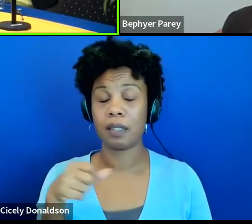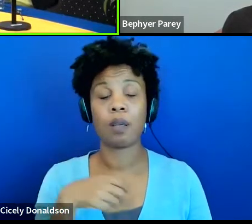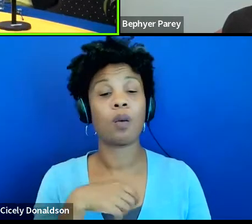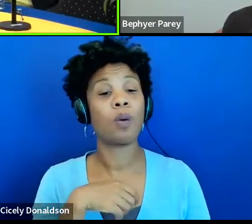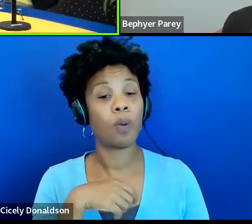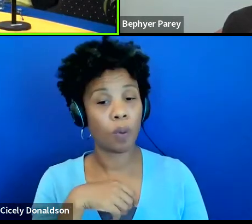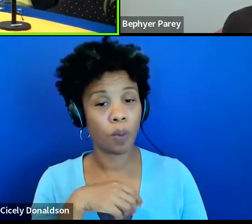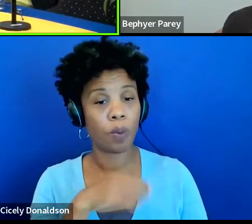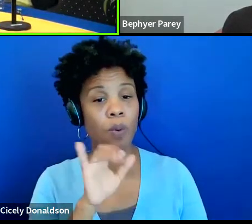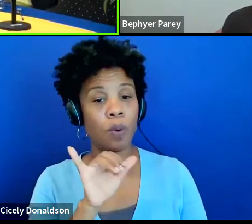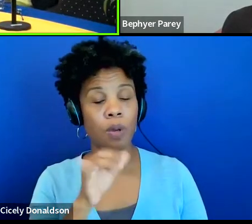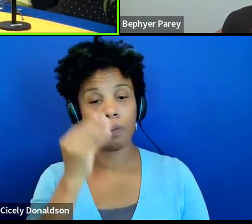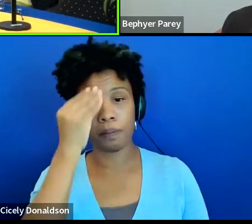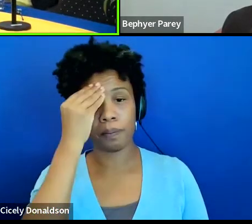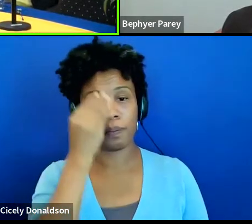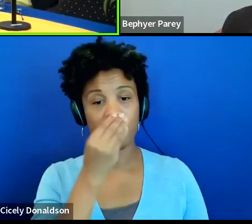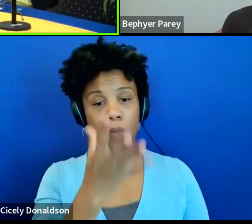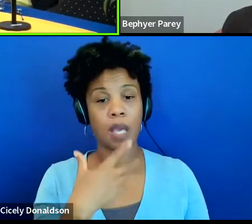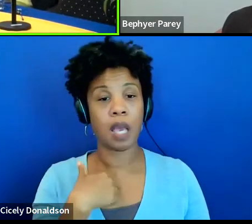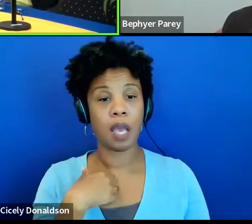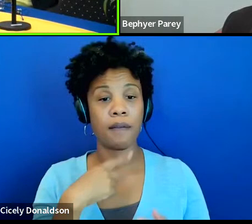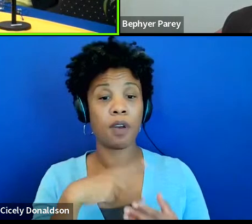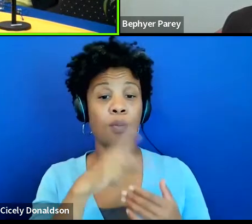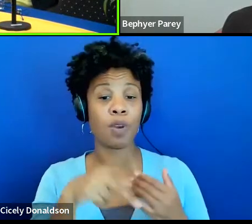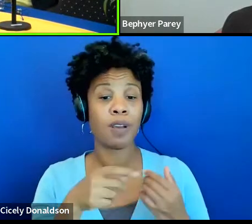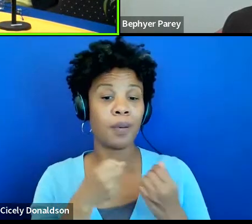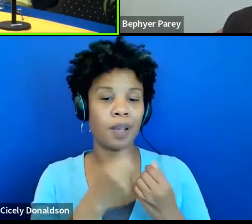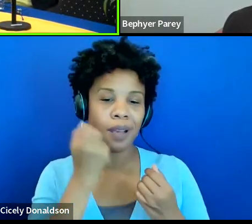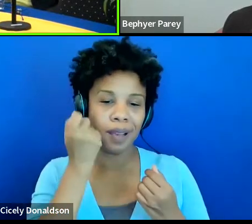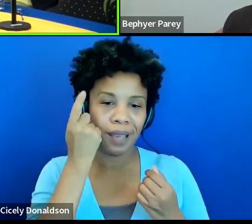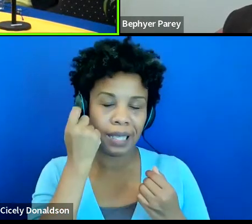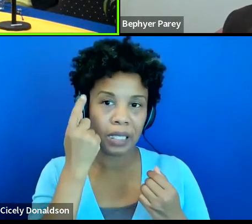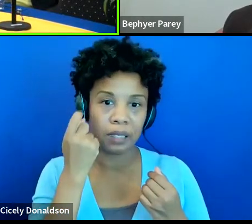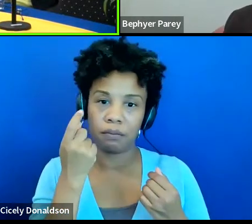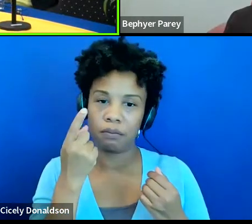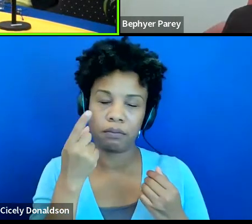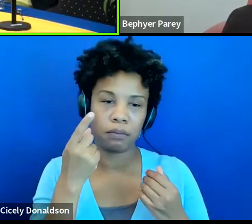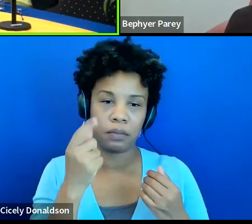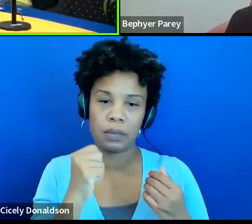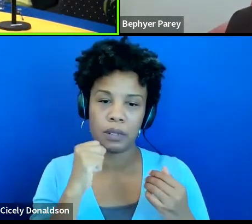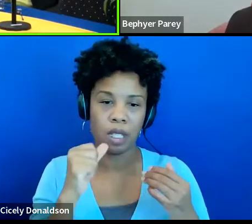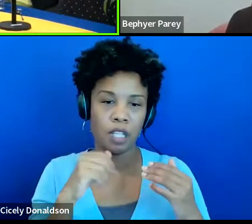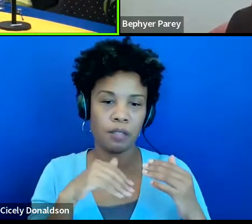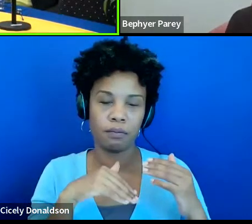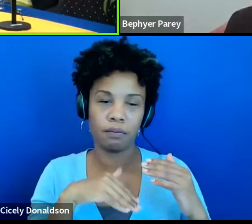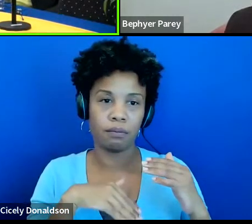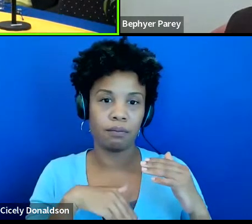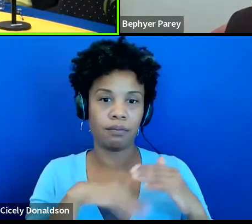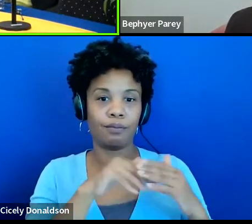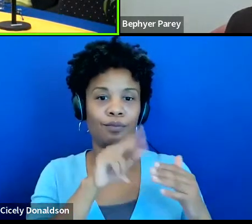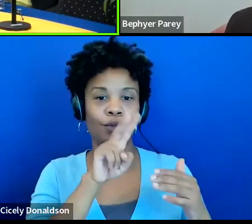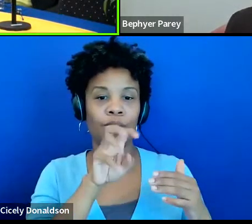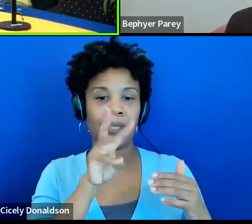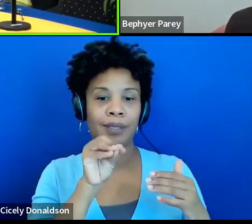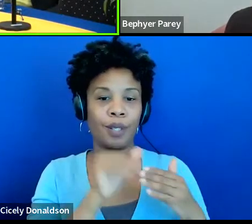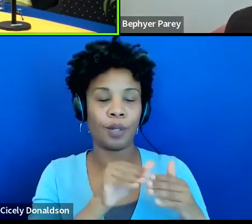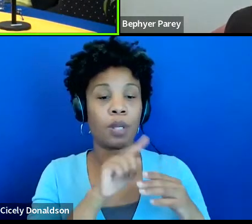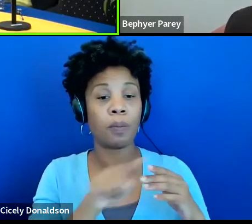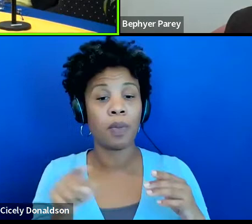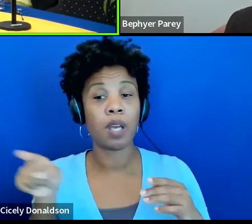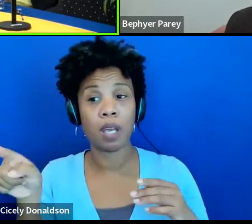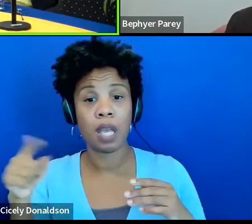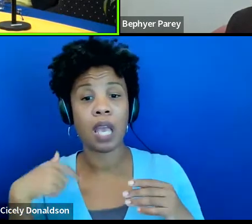is a program for support, maybe not the amount that you're paying now, but there is a program for support through the council that